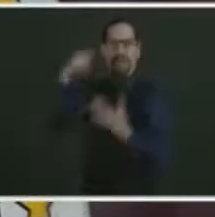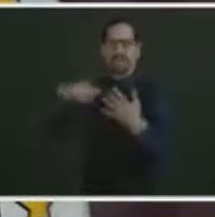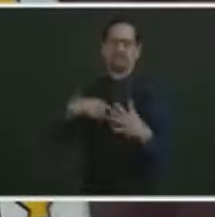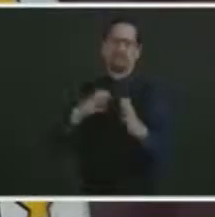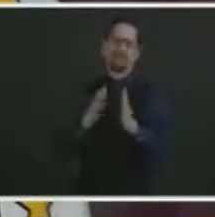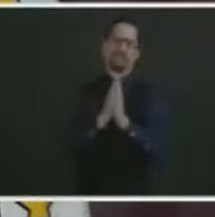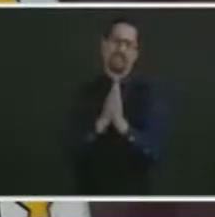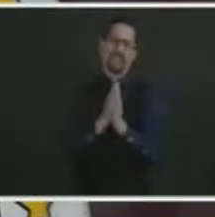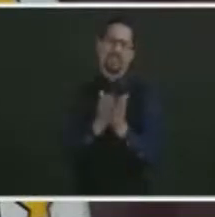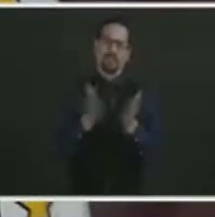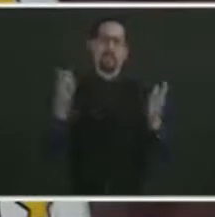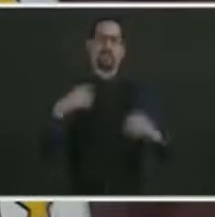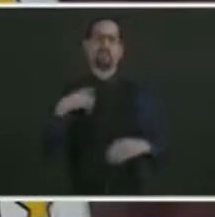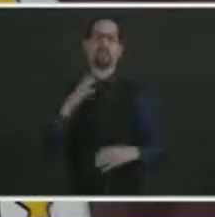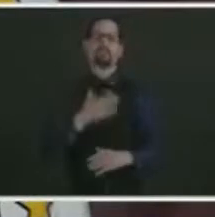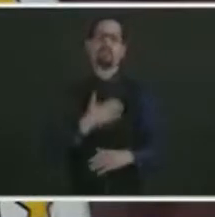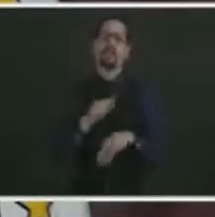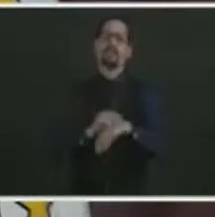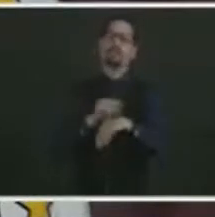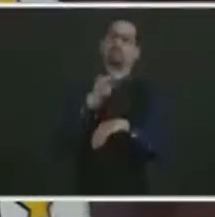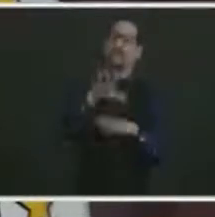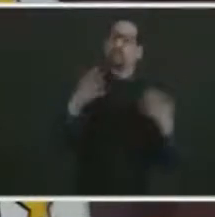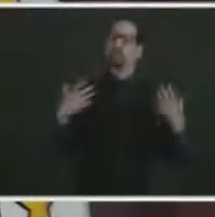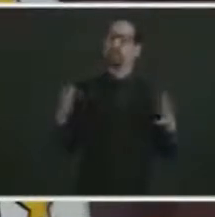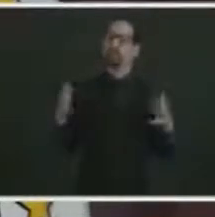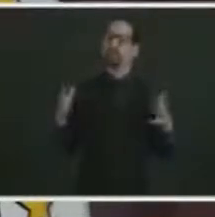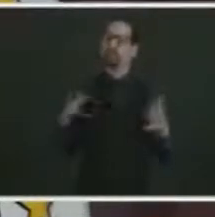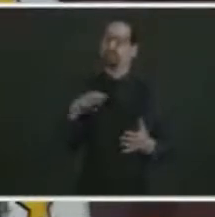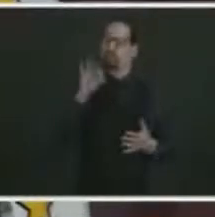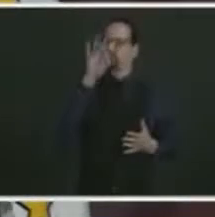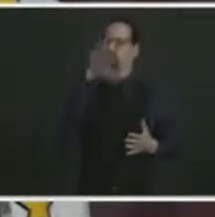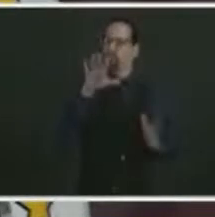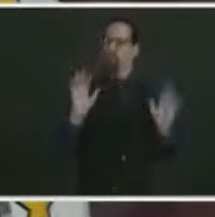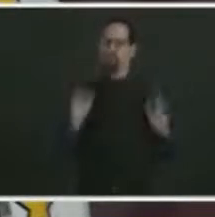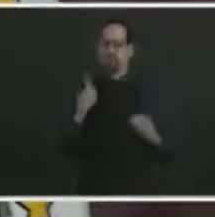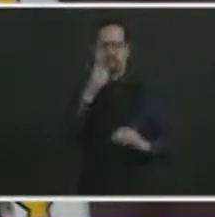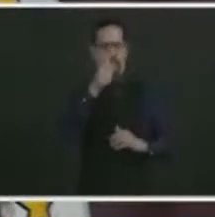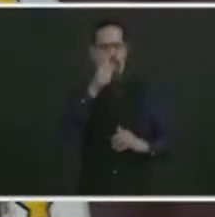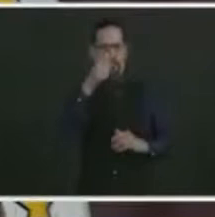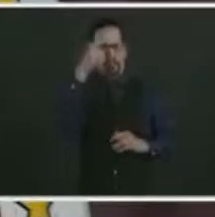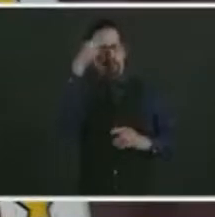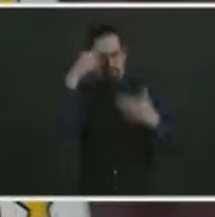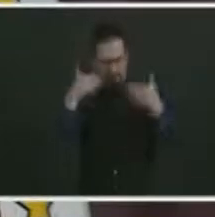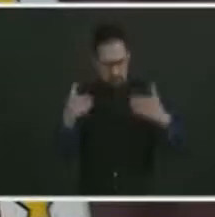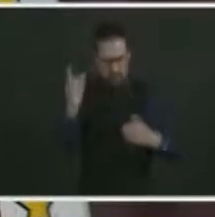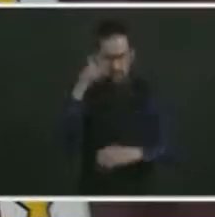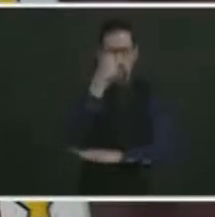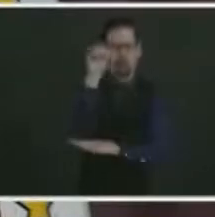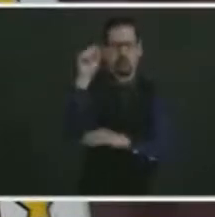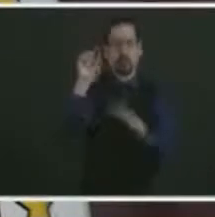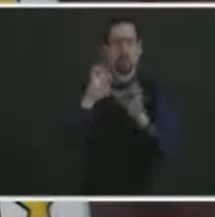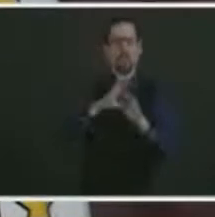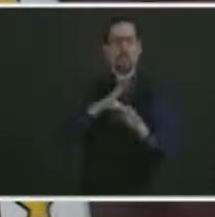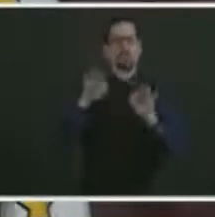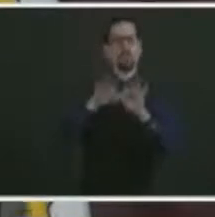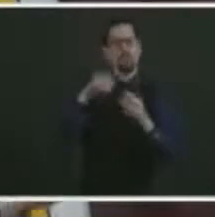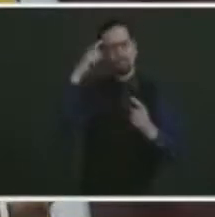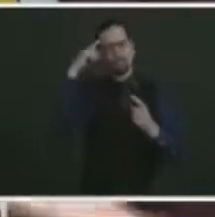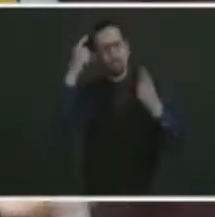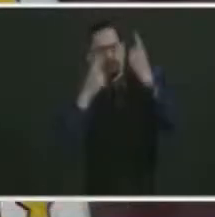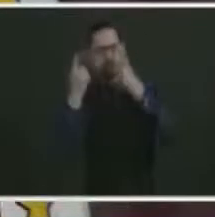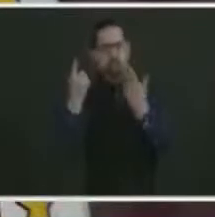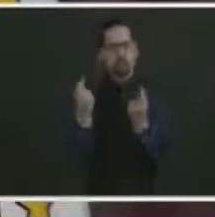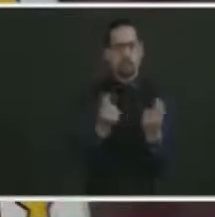advice with the spirit in which it's intended to keep everybody safe and prevent any more loss of life on account